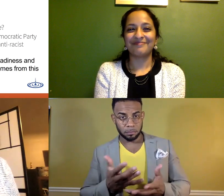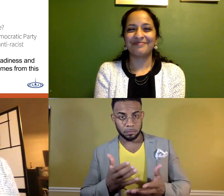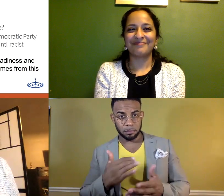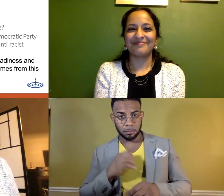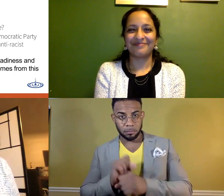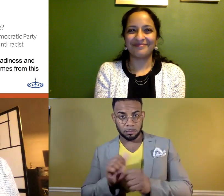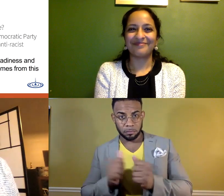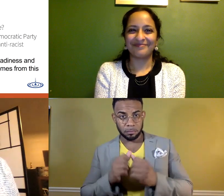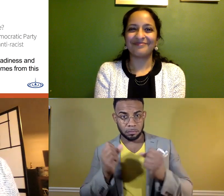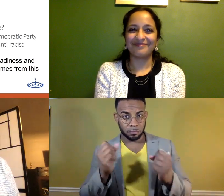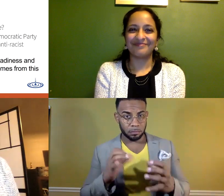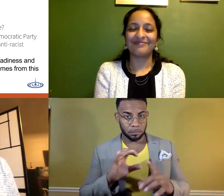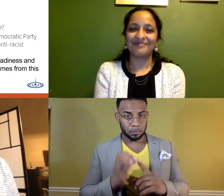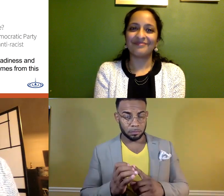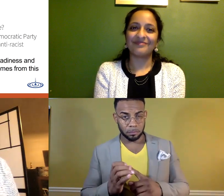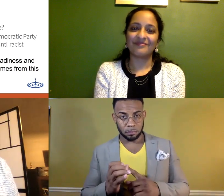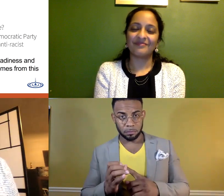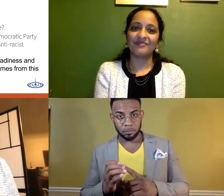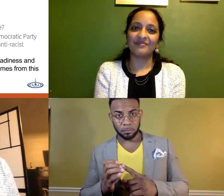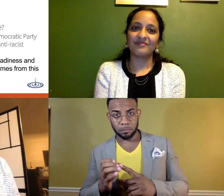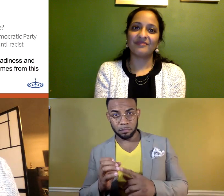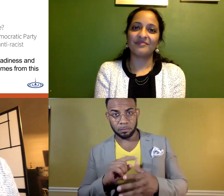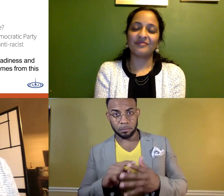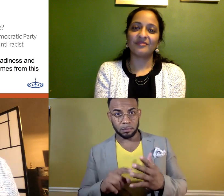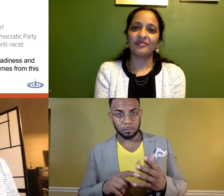work with many cultures, that